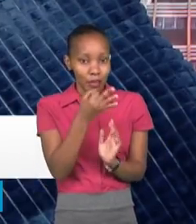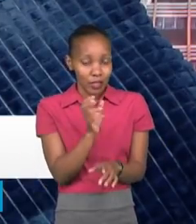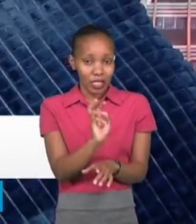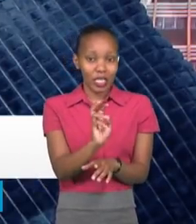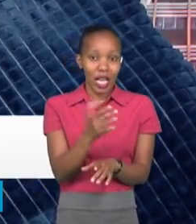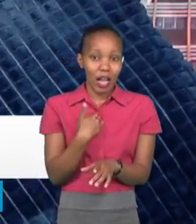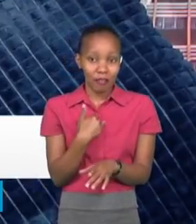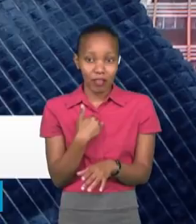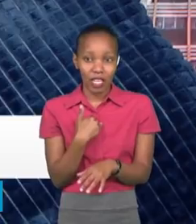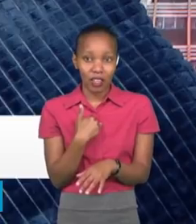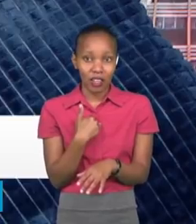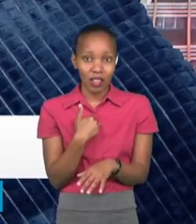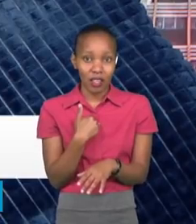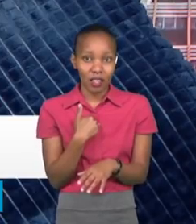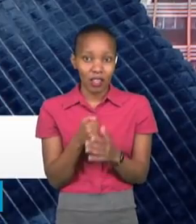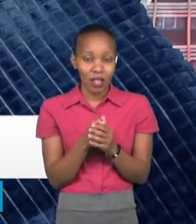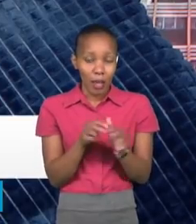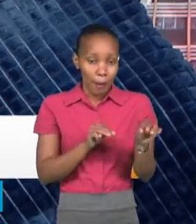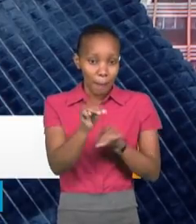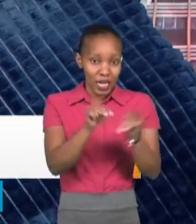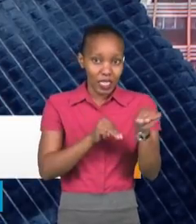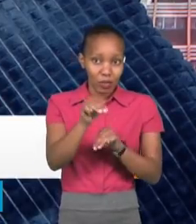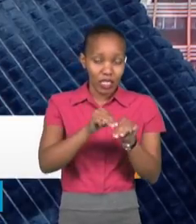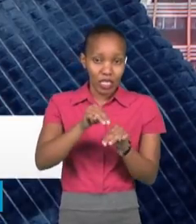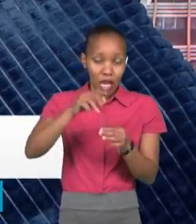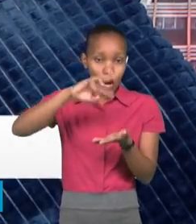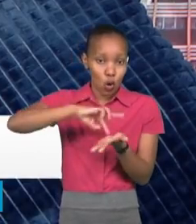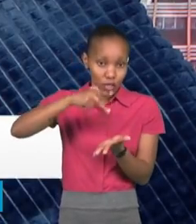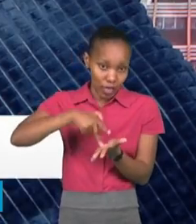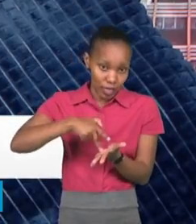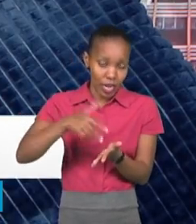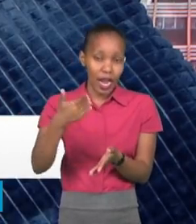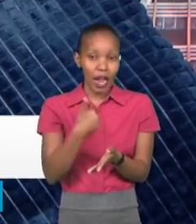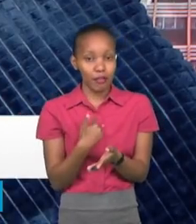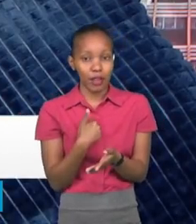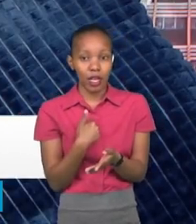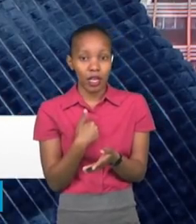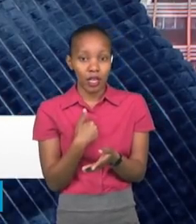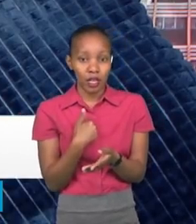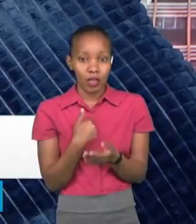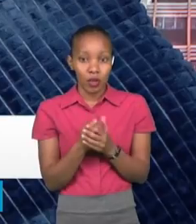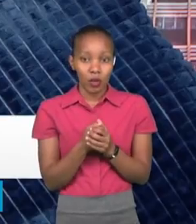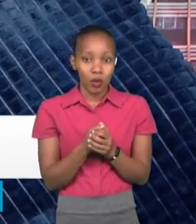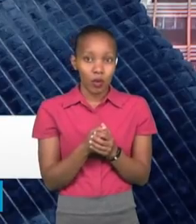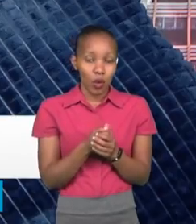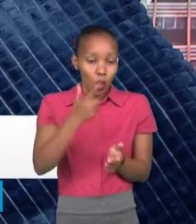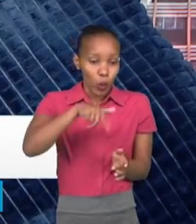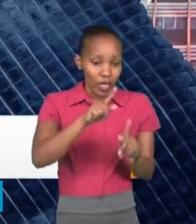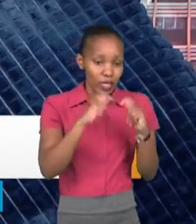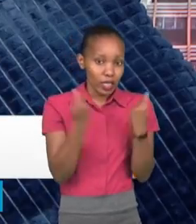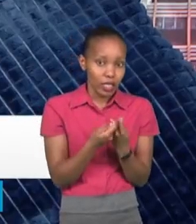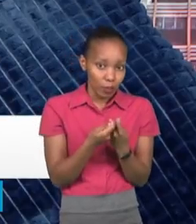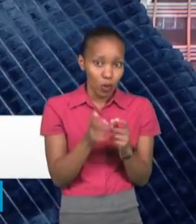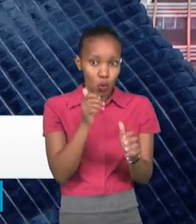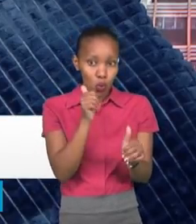we have a performance management contract in place. Mm-hmm. So, we're one of those teams that actually